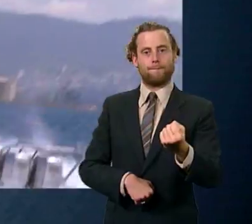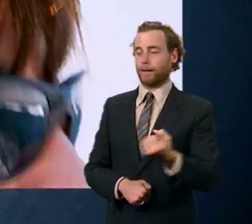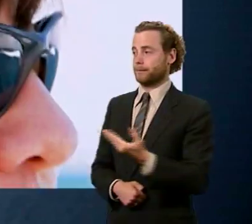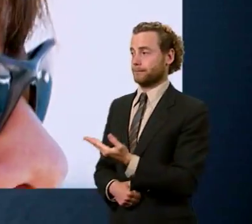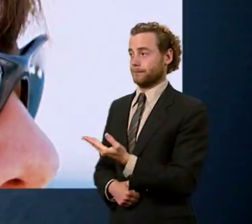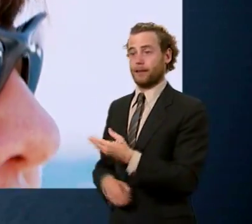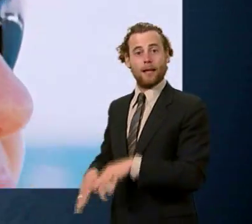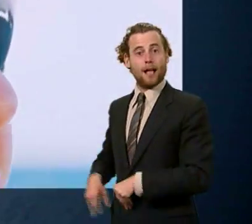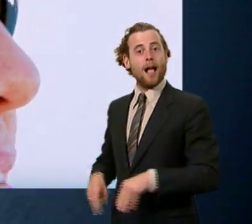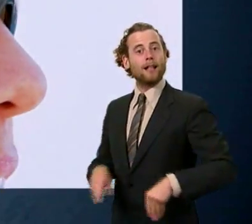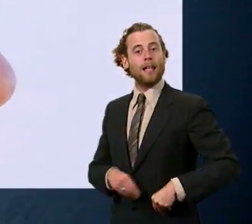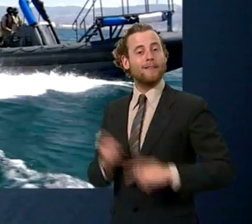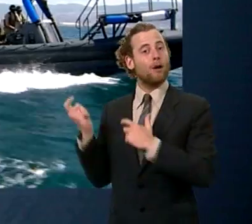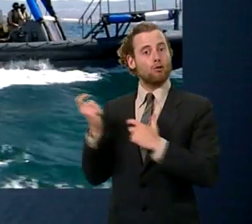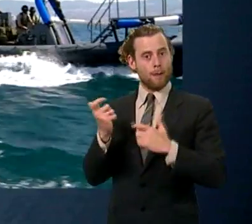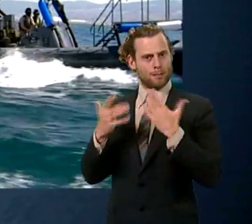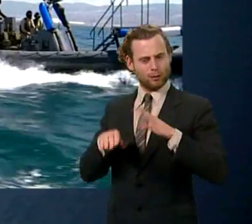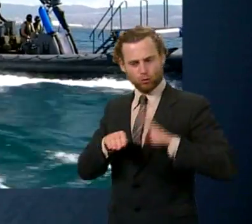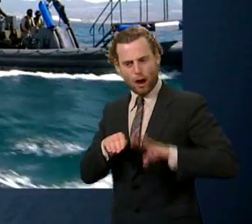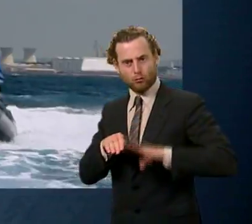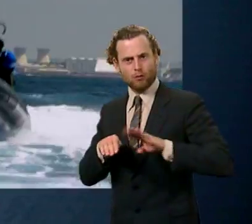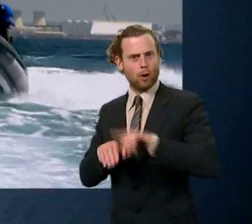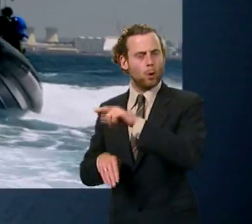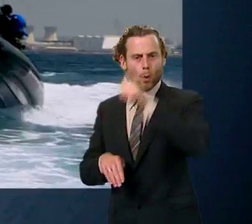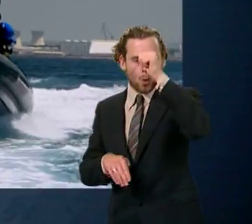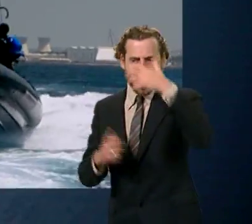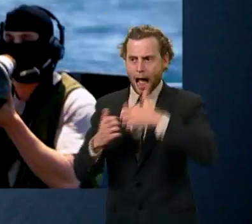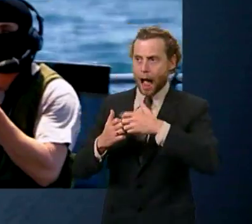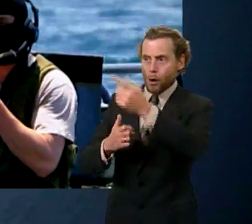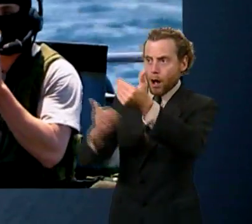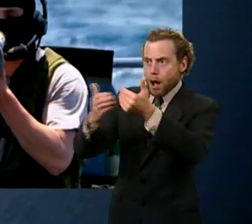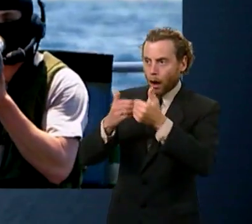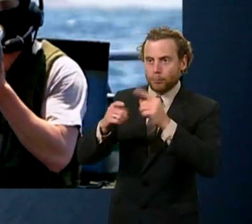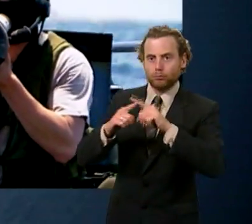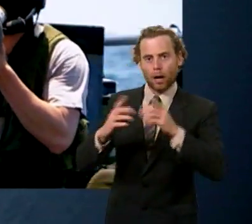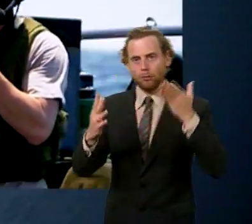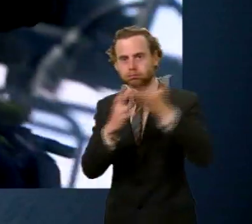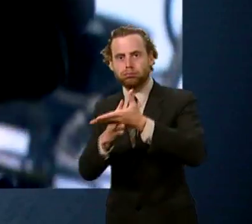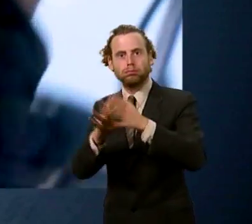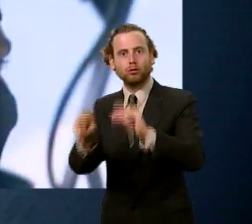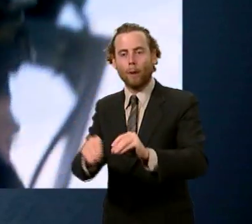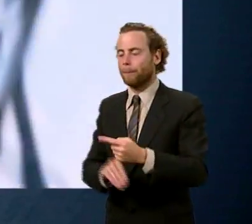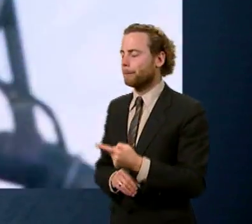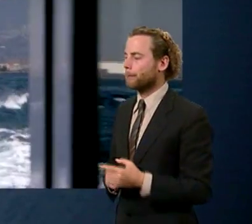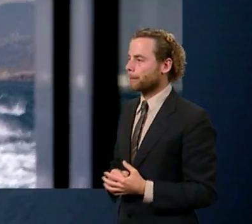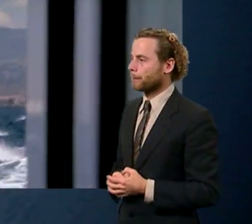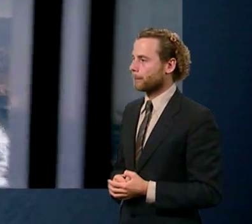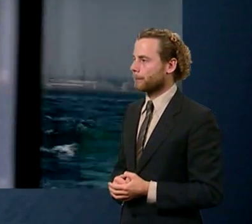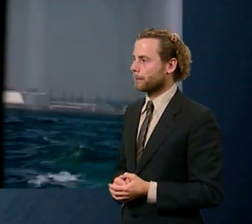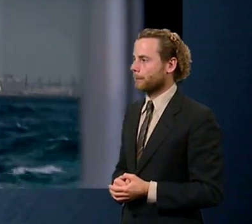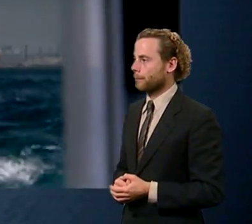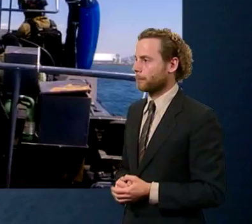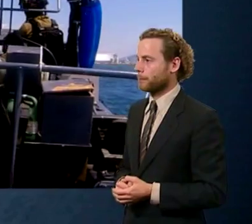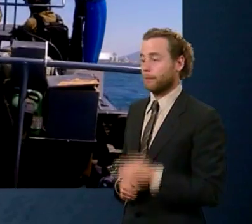commandos are highly trained, their job to intercept enemies at sea. Drop your boat now!